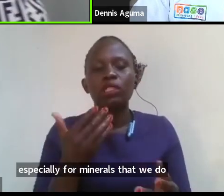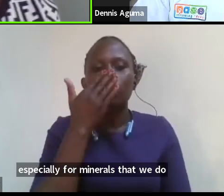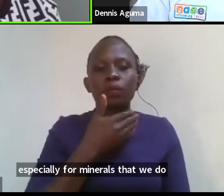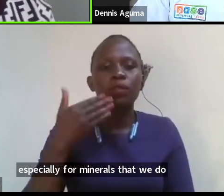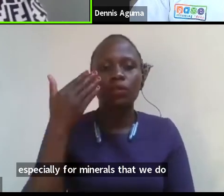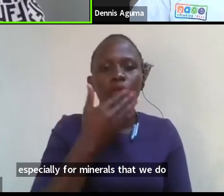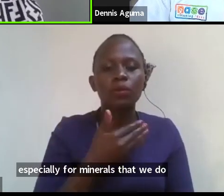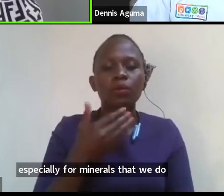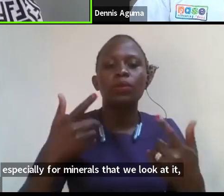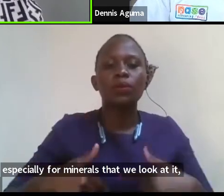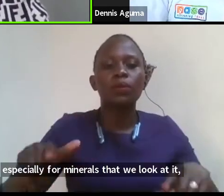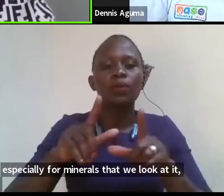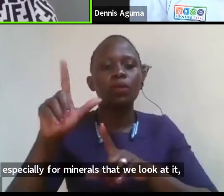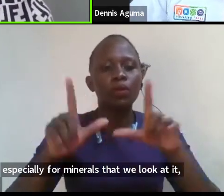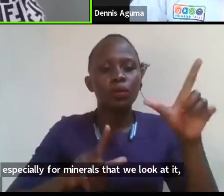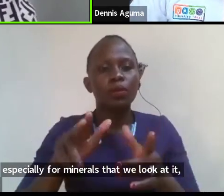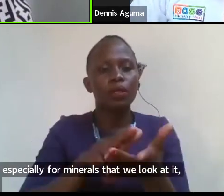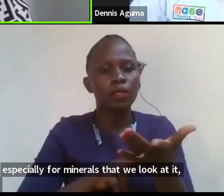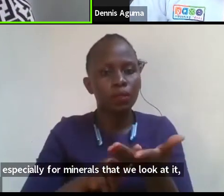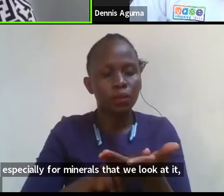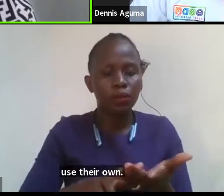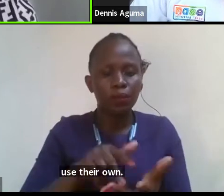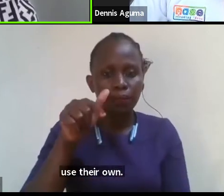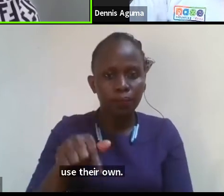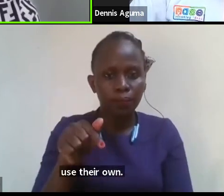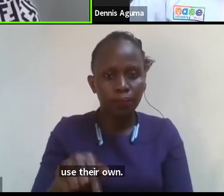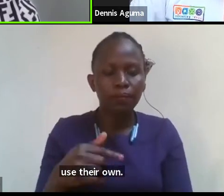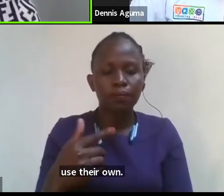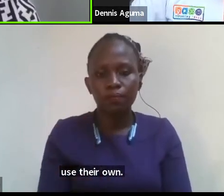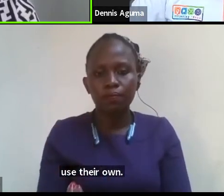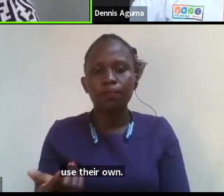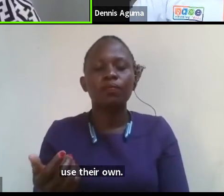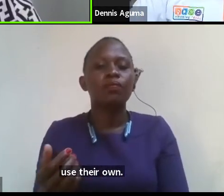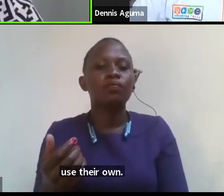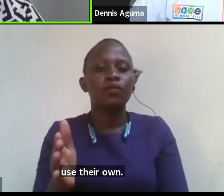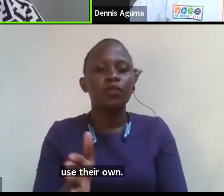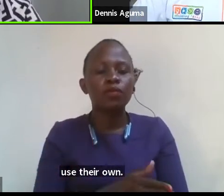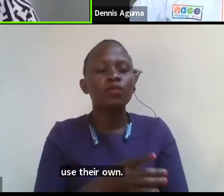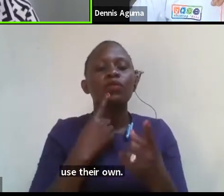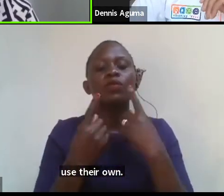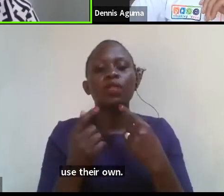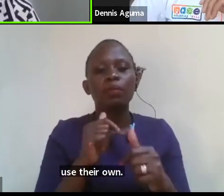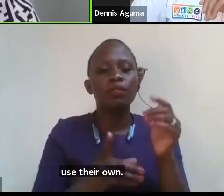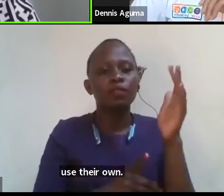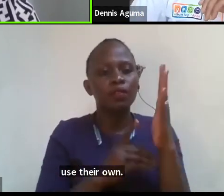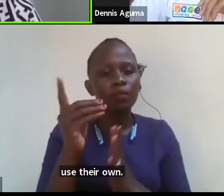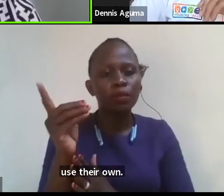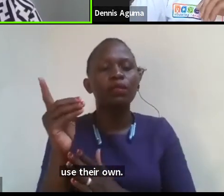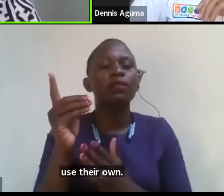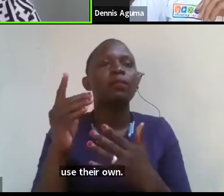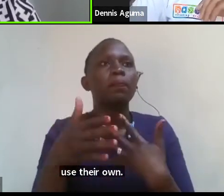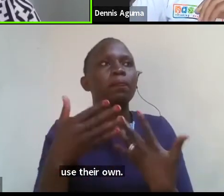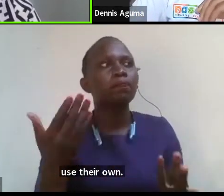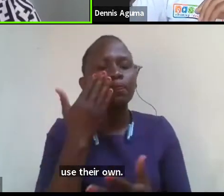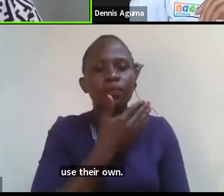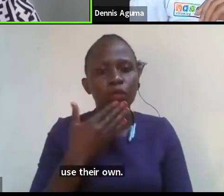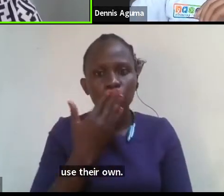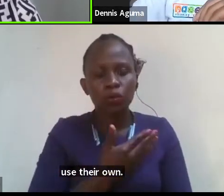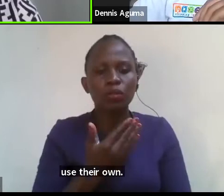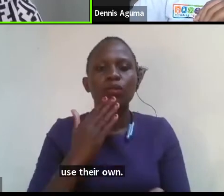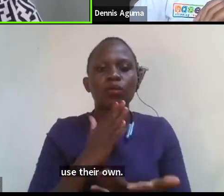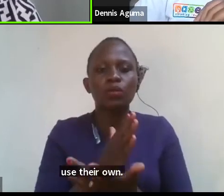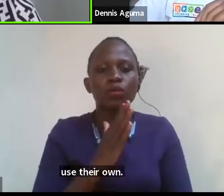around. You had Hope mentioning of development minerals. These are really very common minerals that we live within